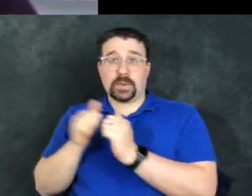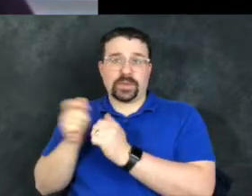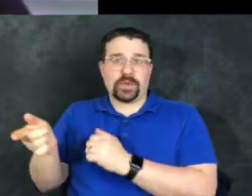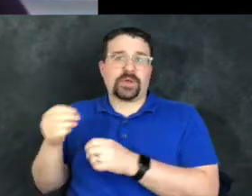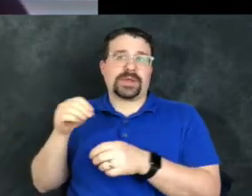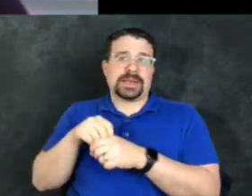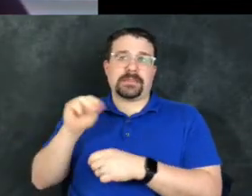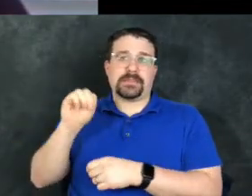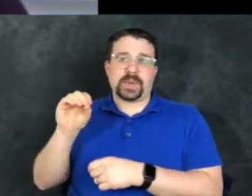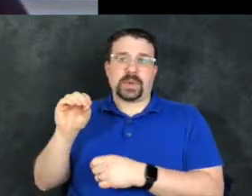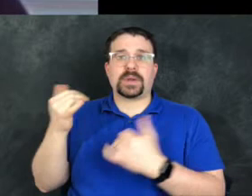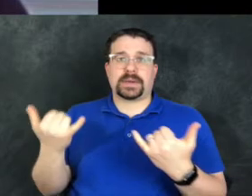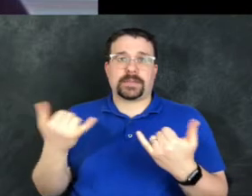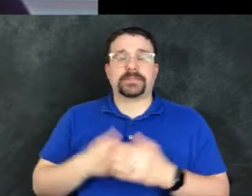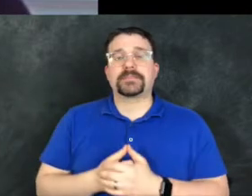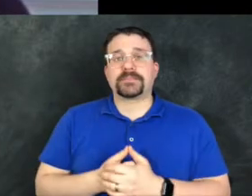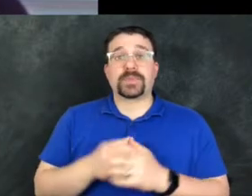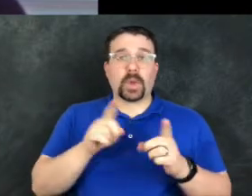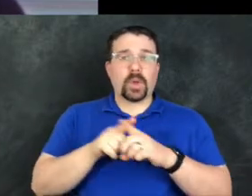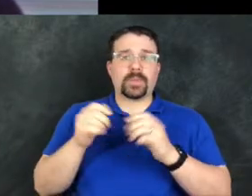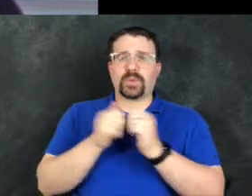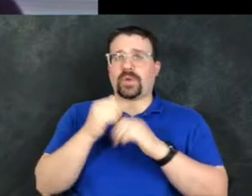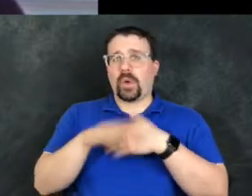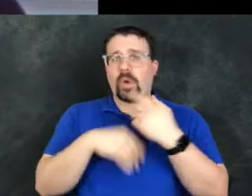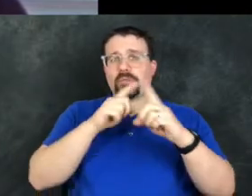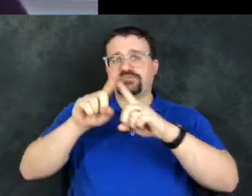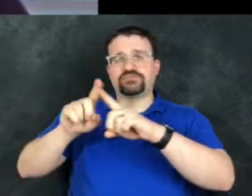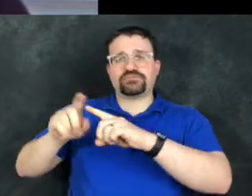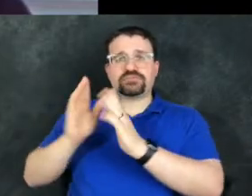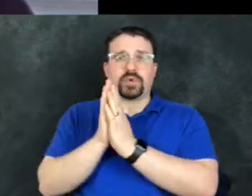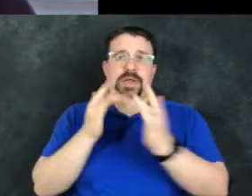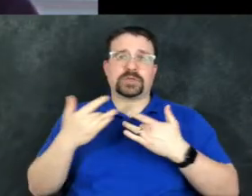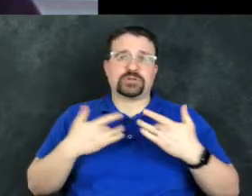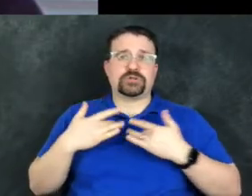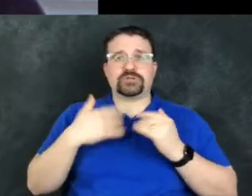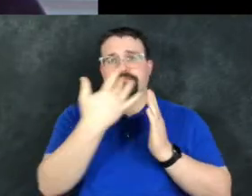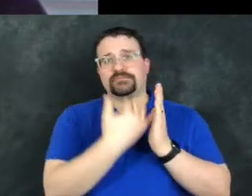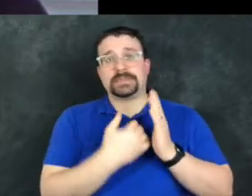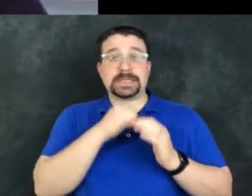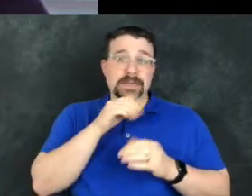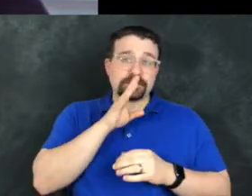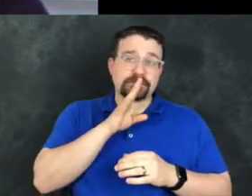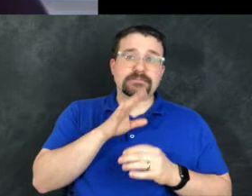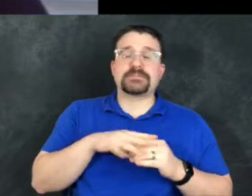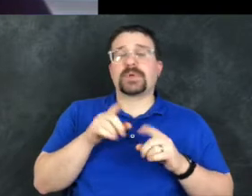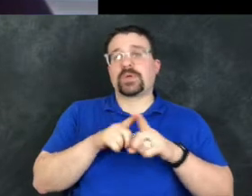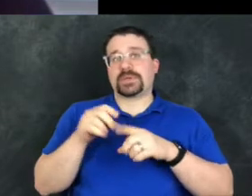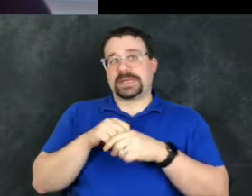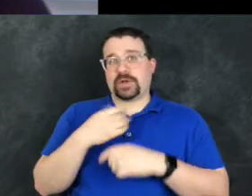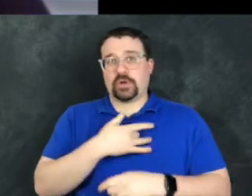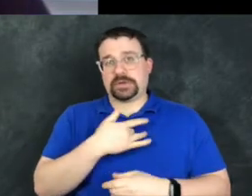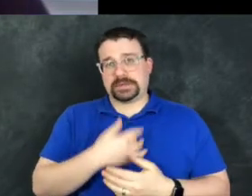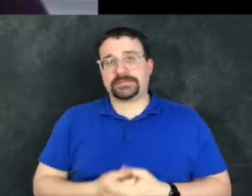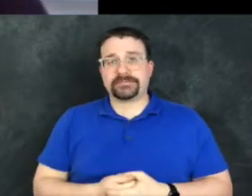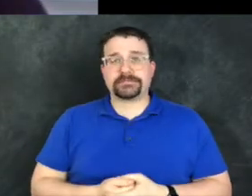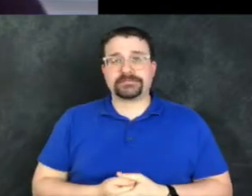is with her in Missouri now. And then also just be with all the prayer concerns that are not spoken, but are in